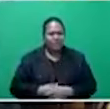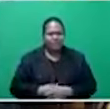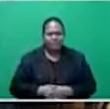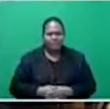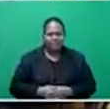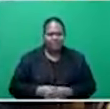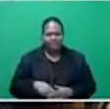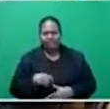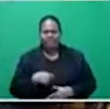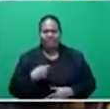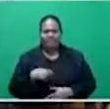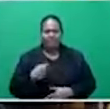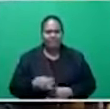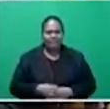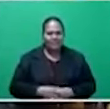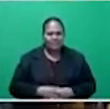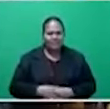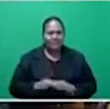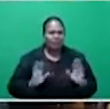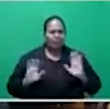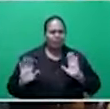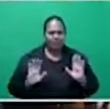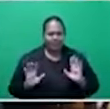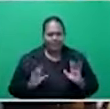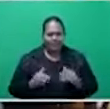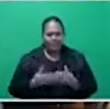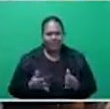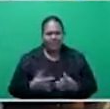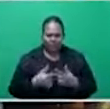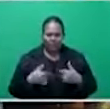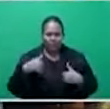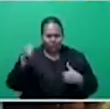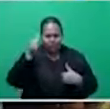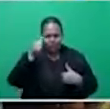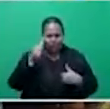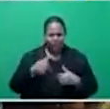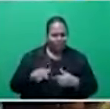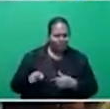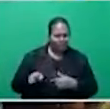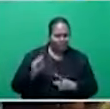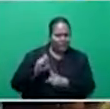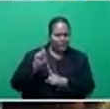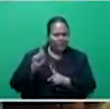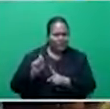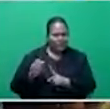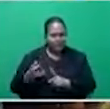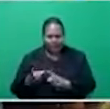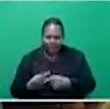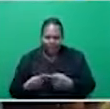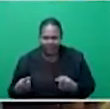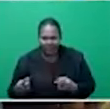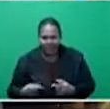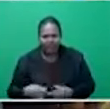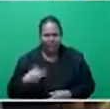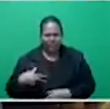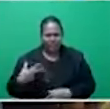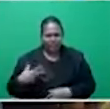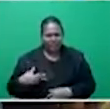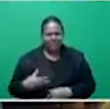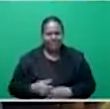and starts doing his theatrics, we know that we've hit a raw nerve. When he's been caught out, or when there's something very close to